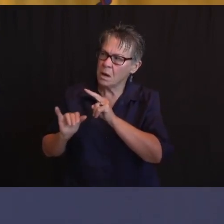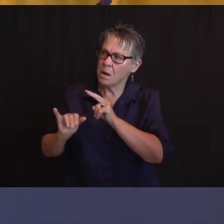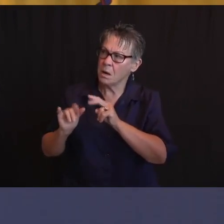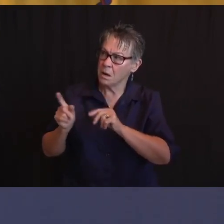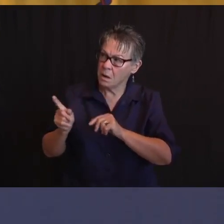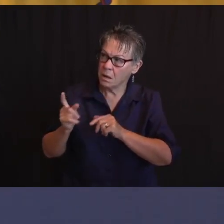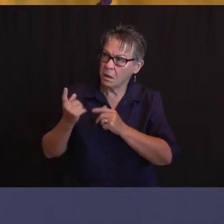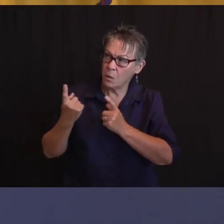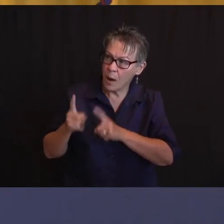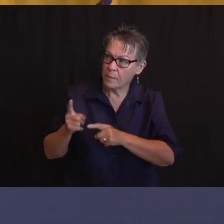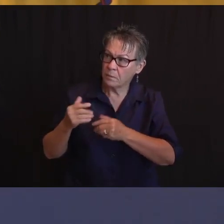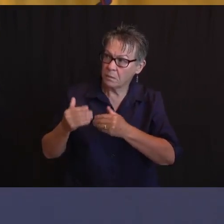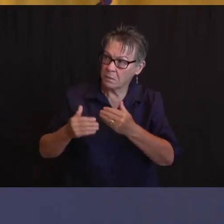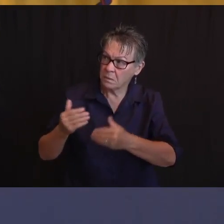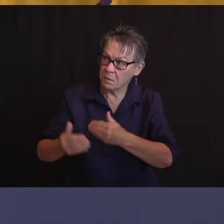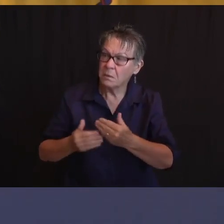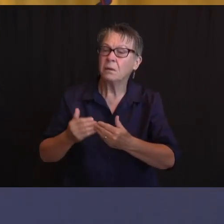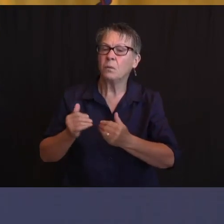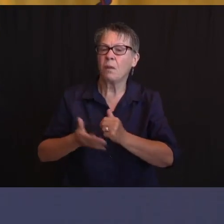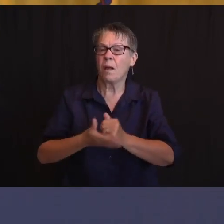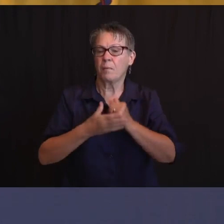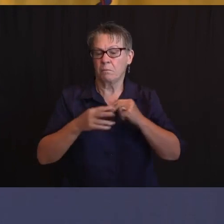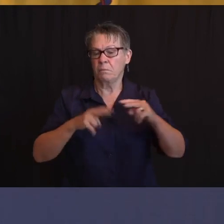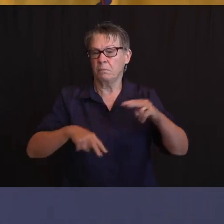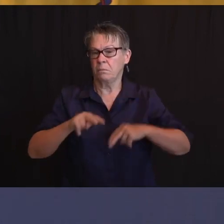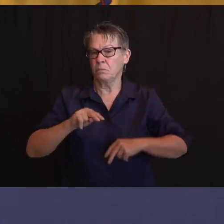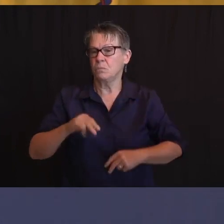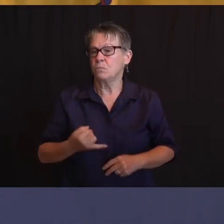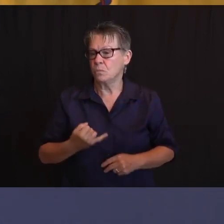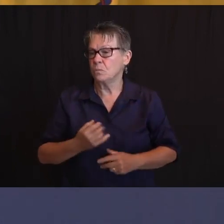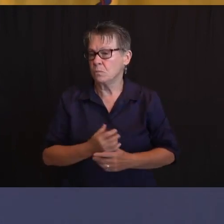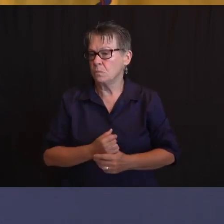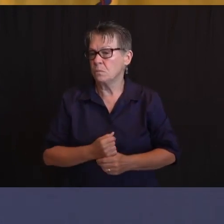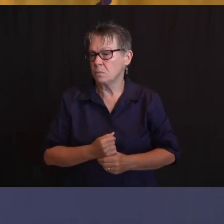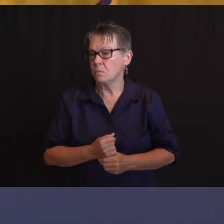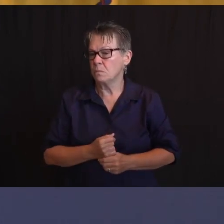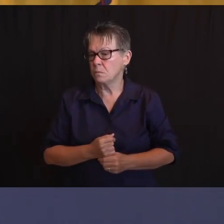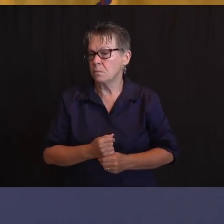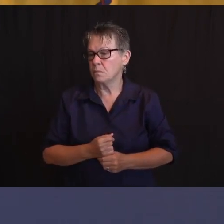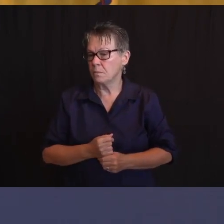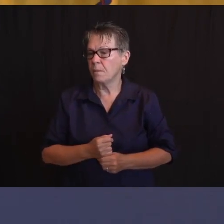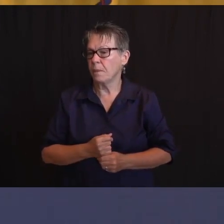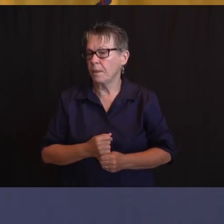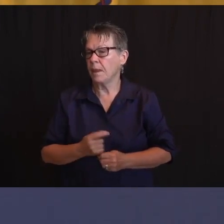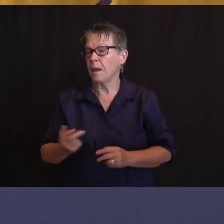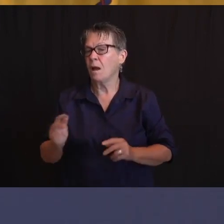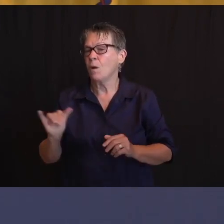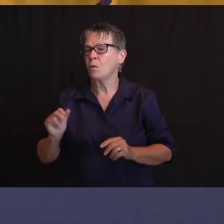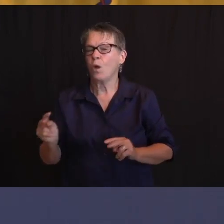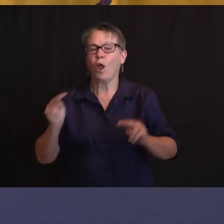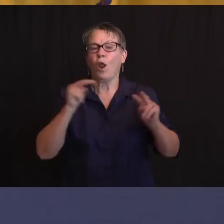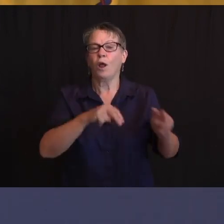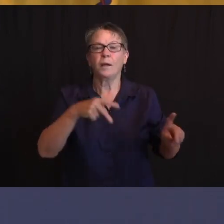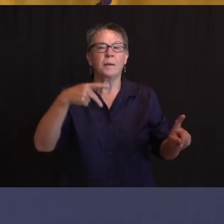work in New York, and in the south, you've got an enormous amount of folks who live here and go to work in Philadelphia.